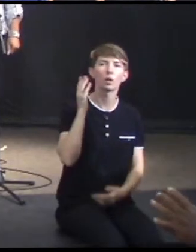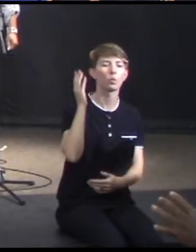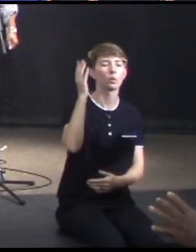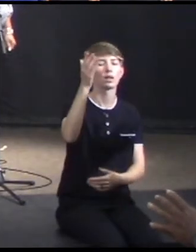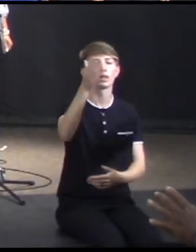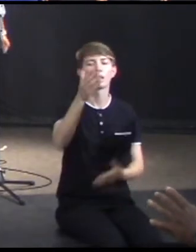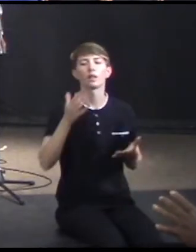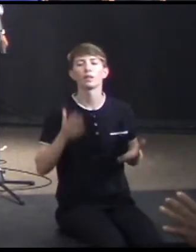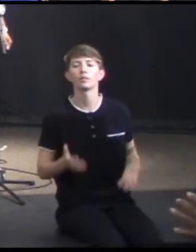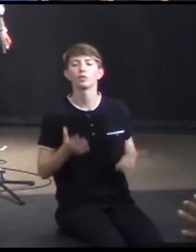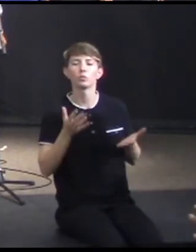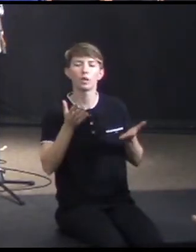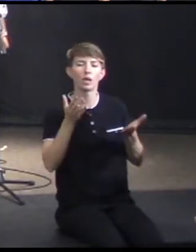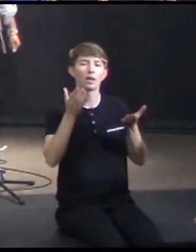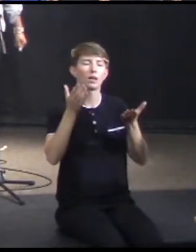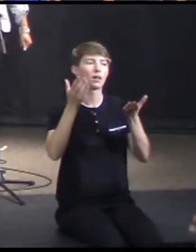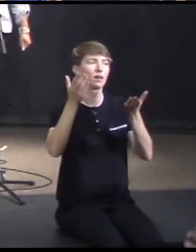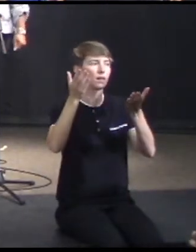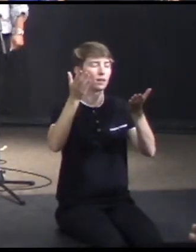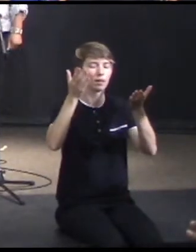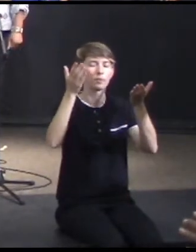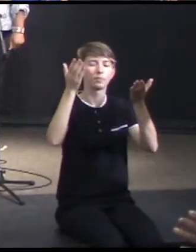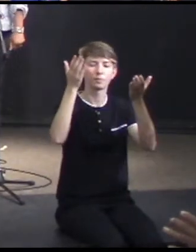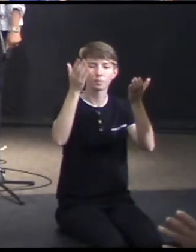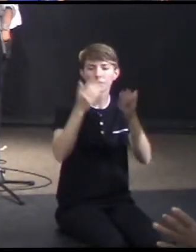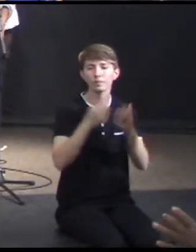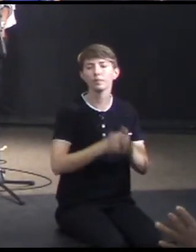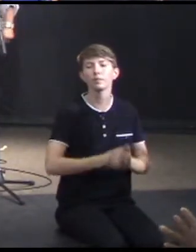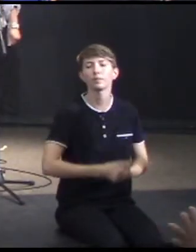will lift you up.